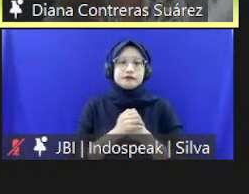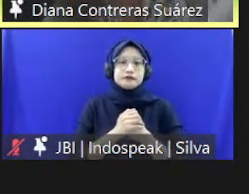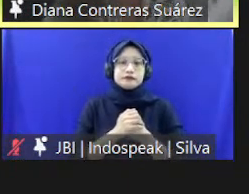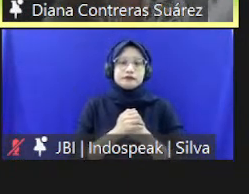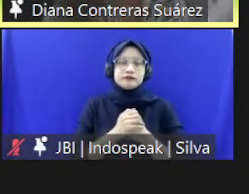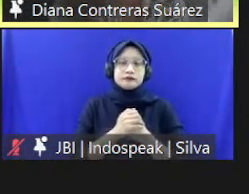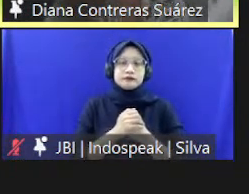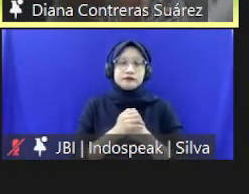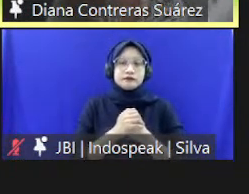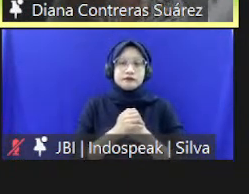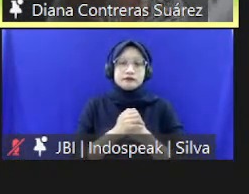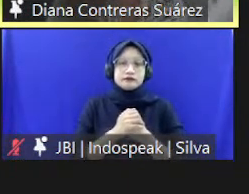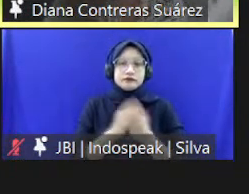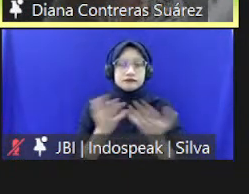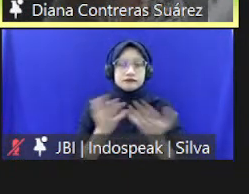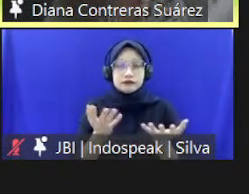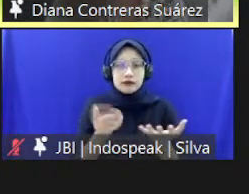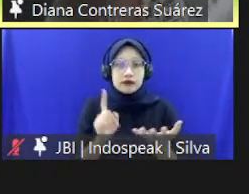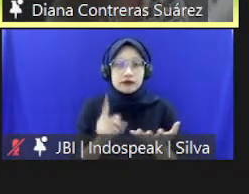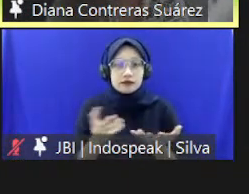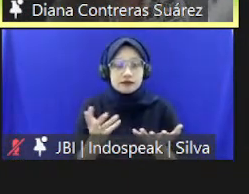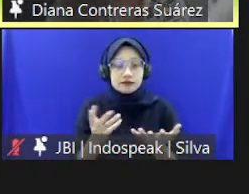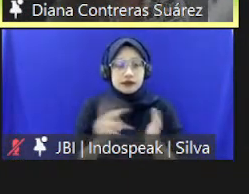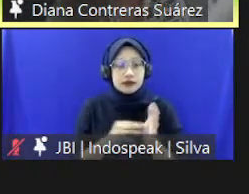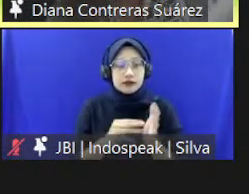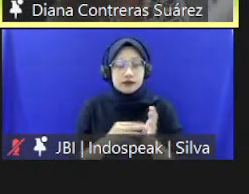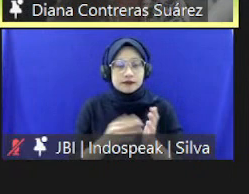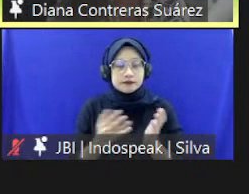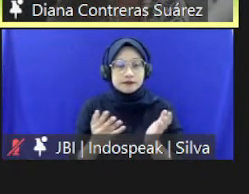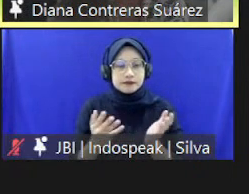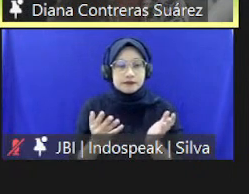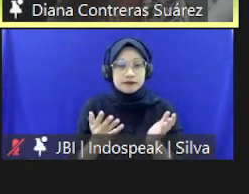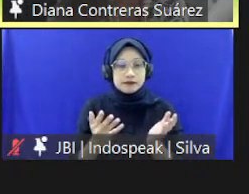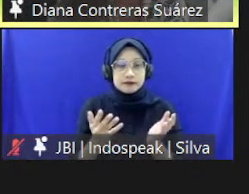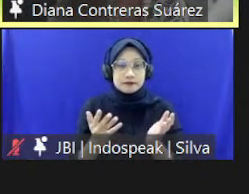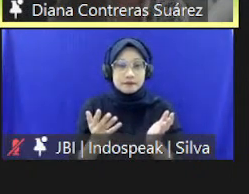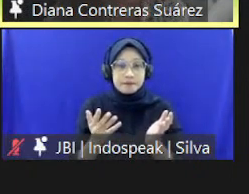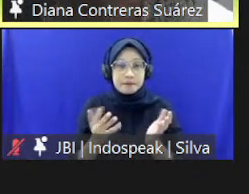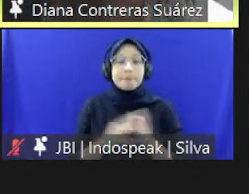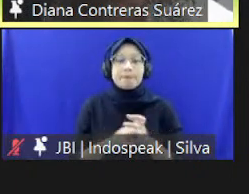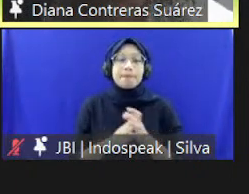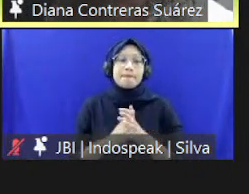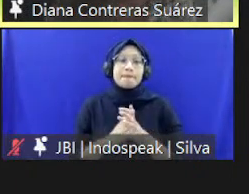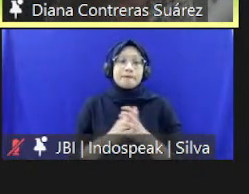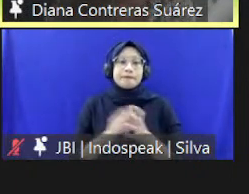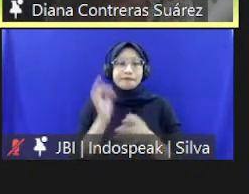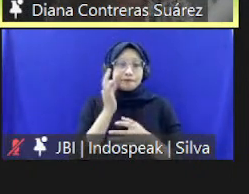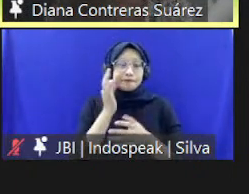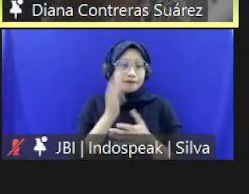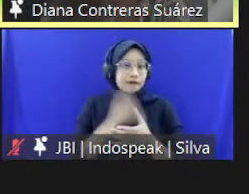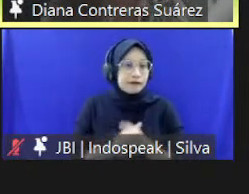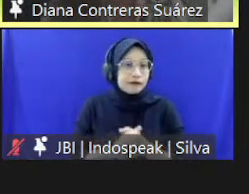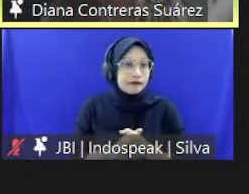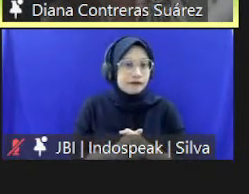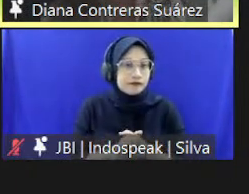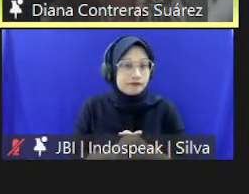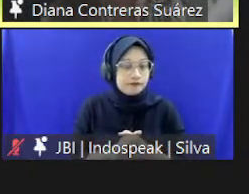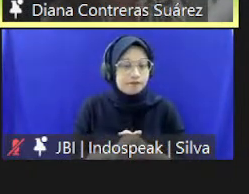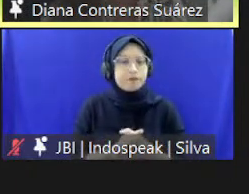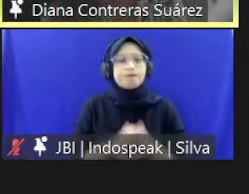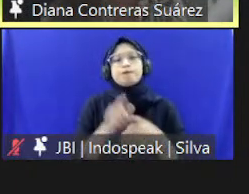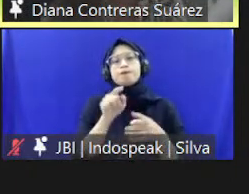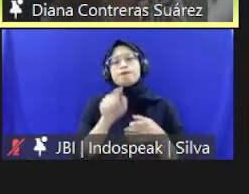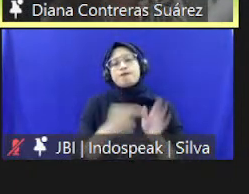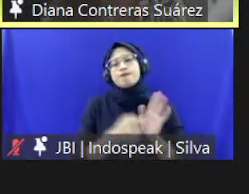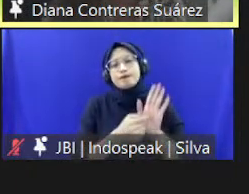what's happening? Sorry. So then we plot here